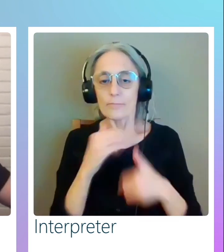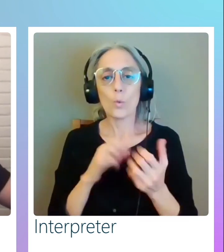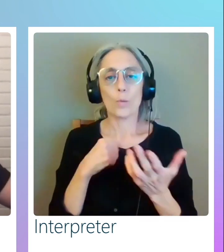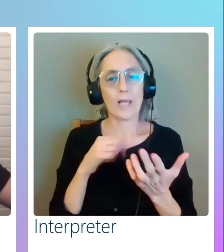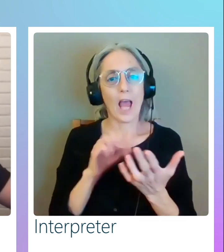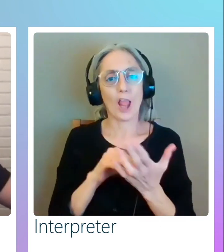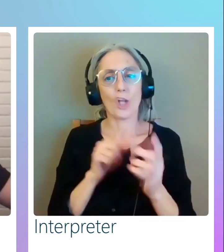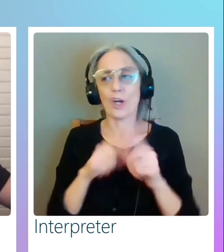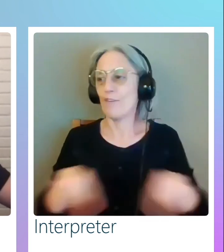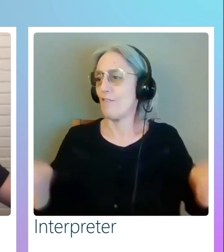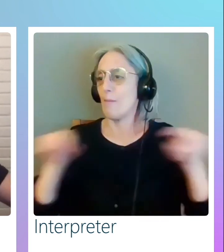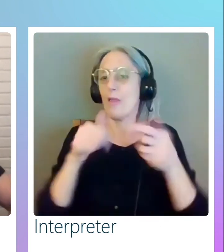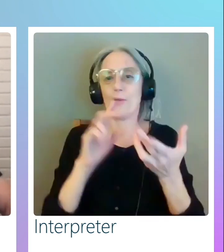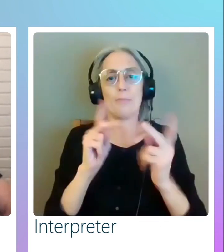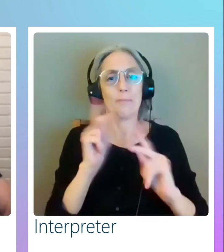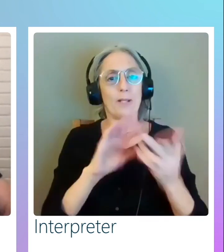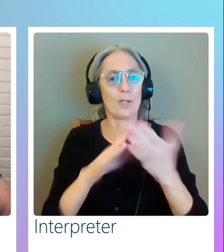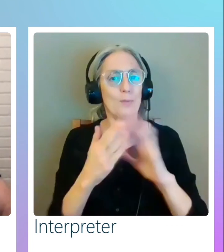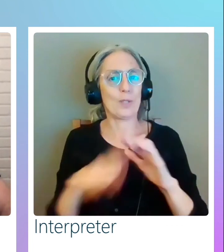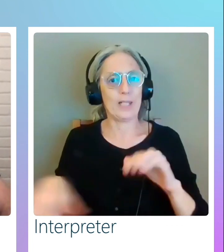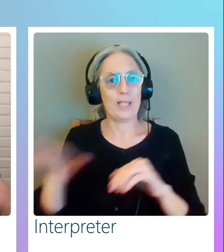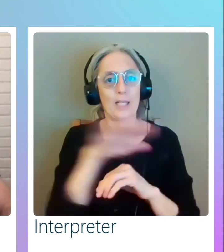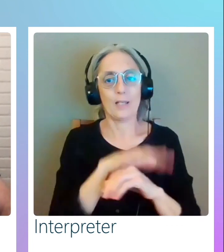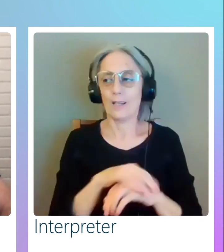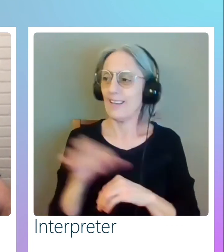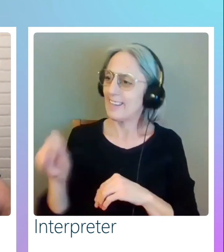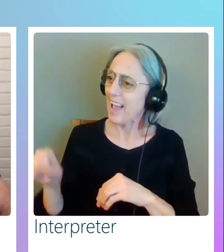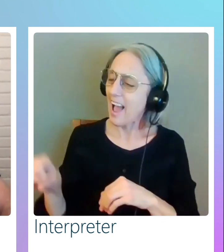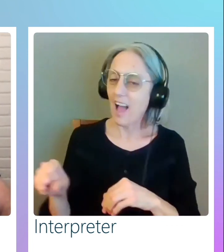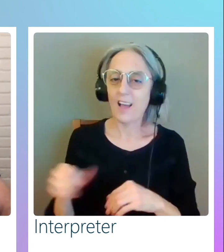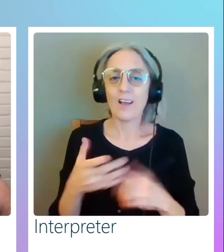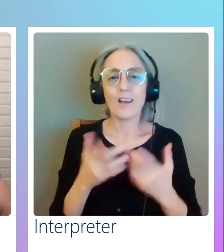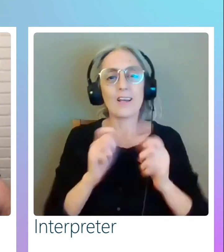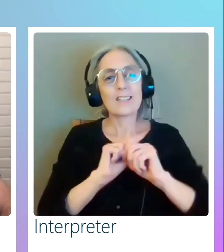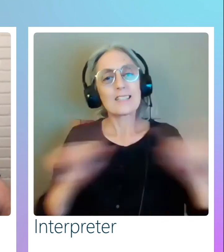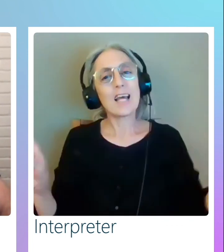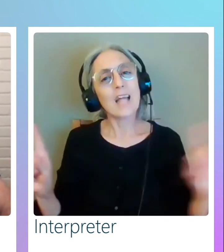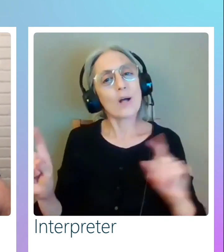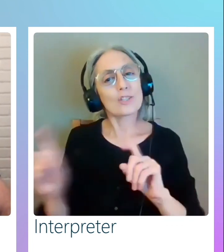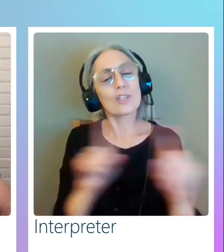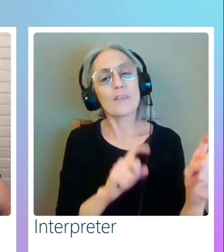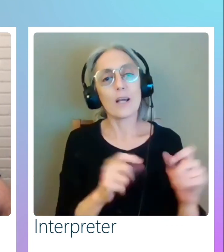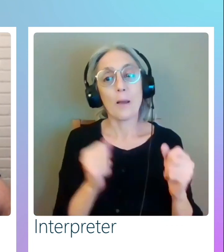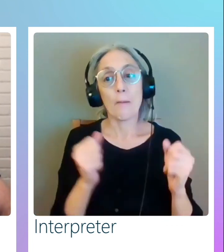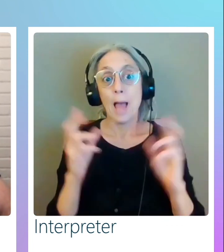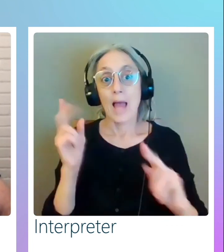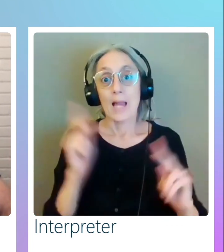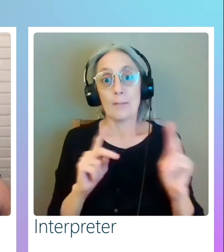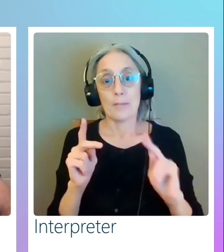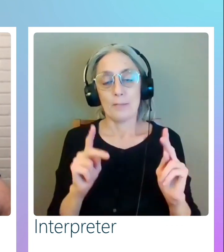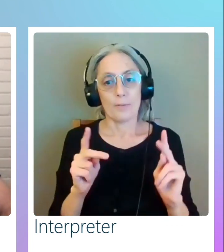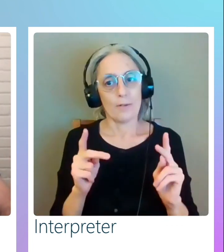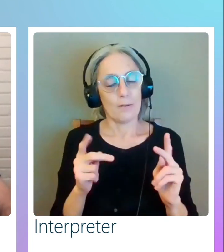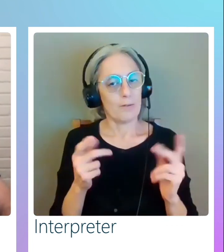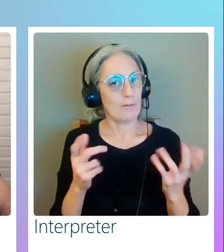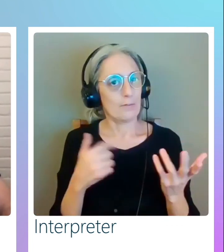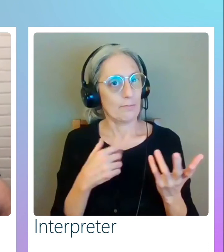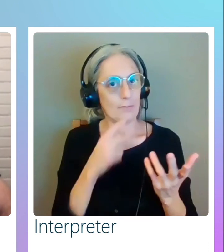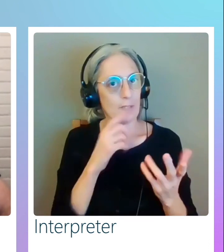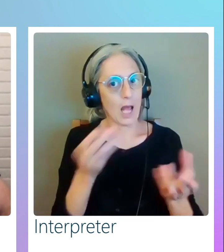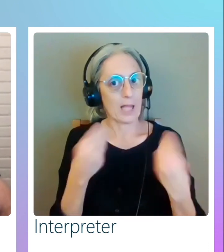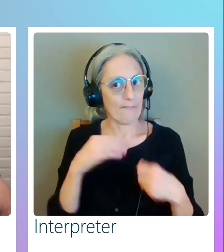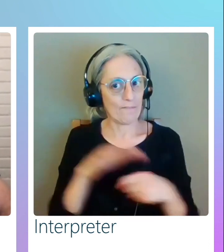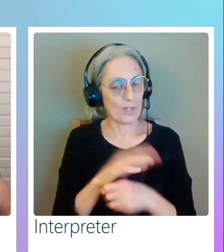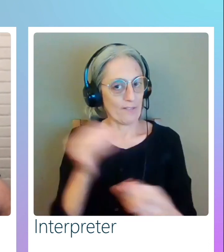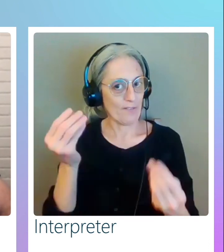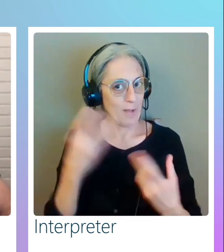around us, right? Yeah. And let's get those surveys out there because a lot of people, we're missing some really good intel because we don't have our